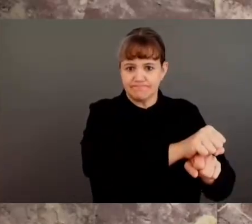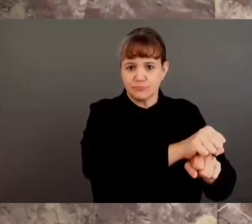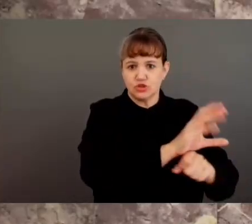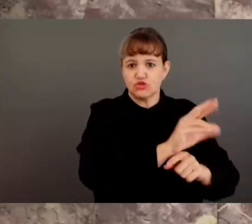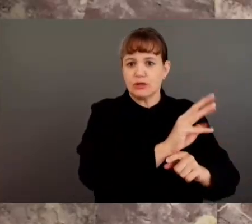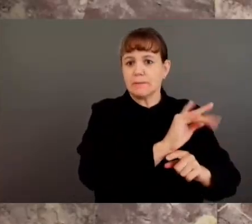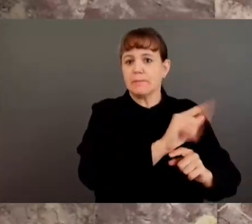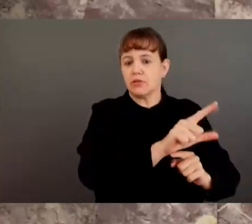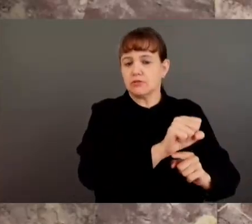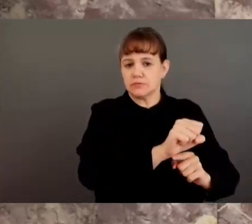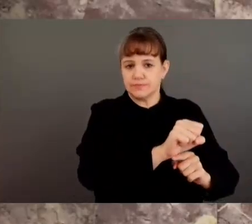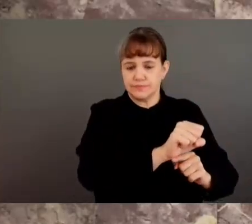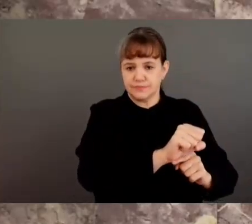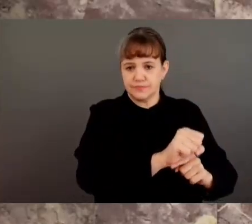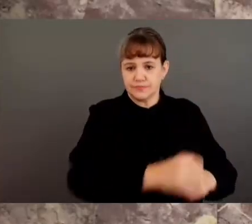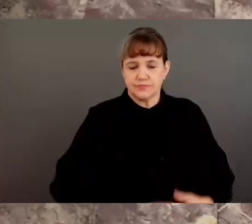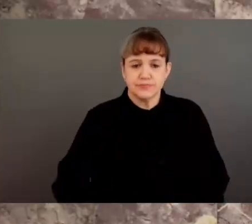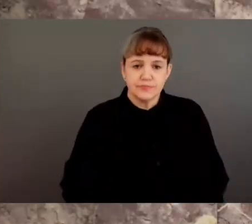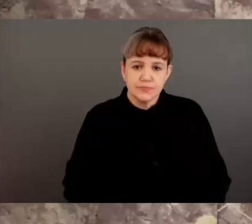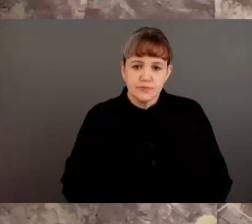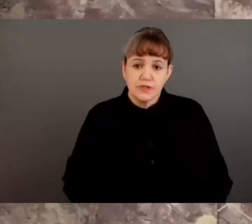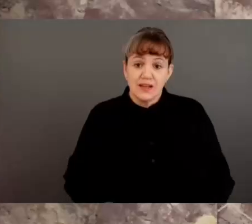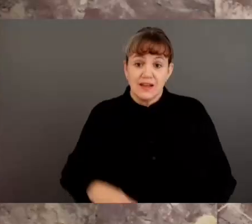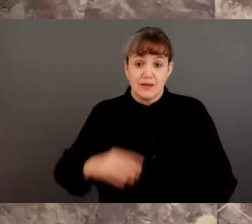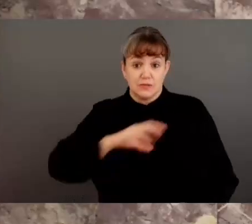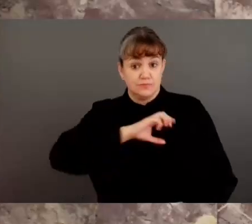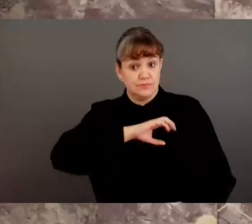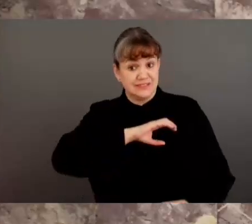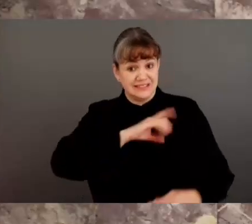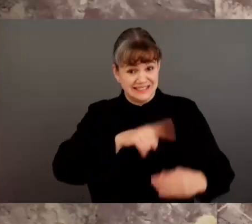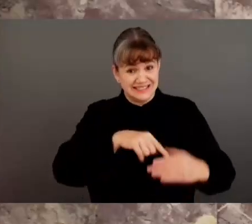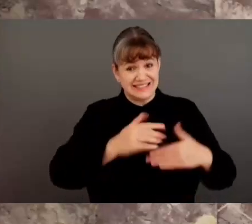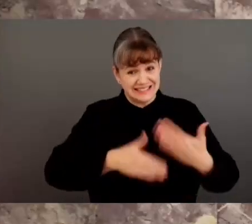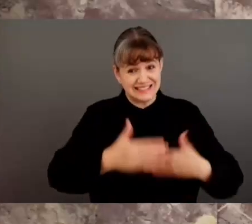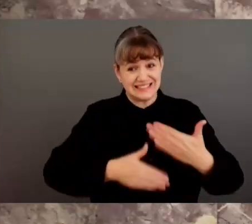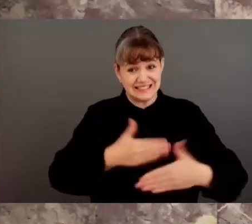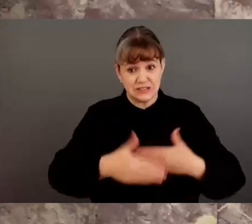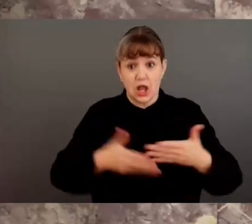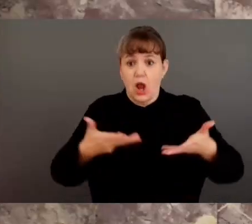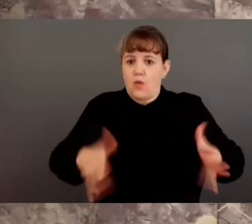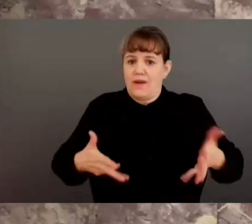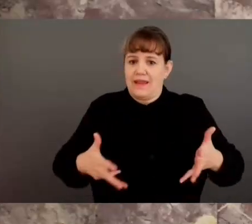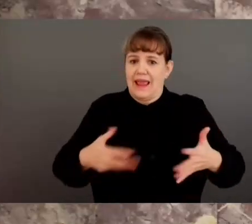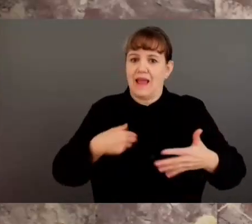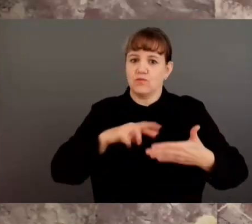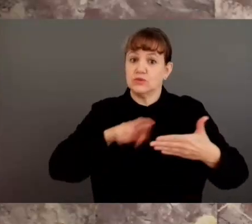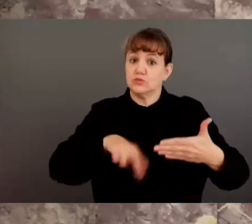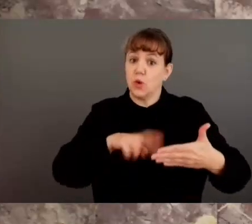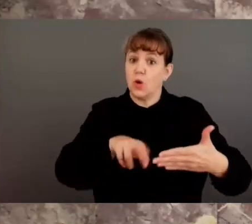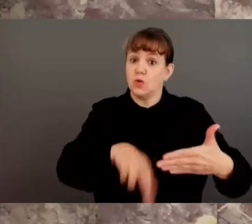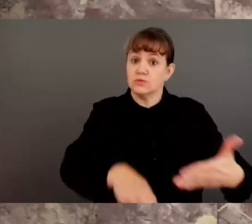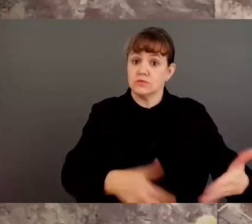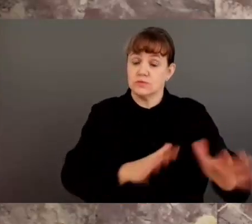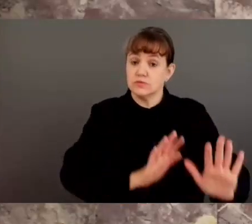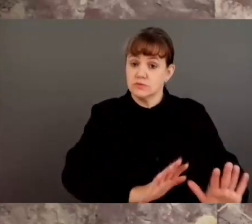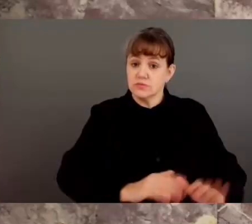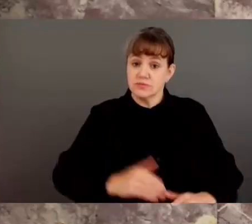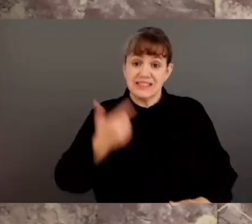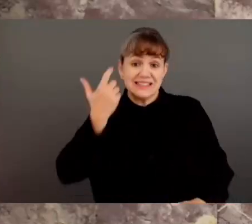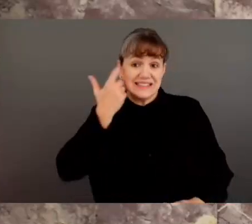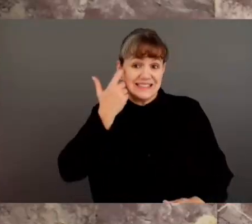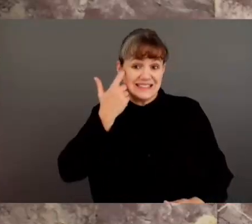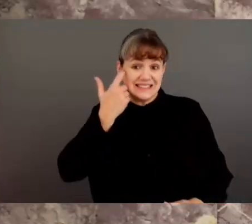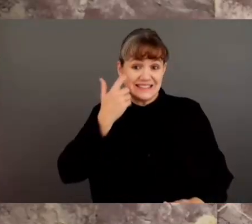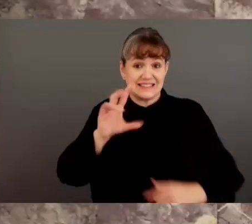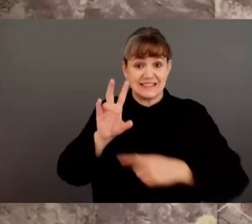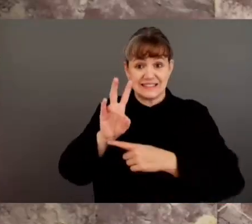This work is producing tangible results. There were recently 7 arrests and charges laid in